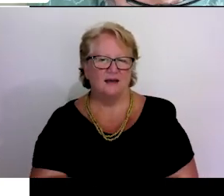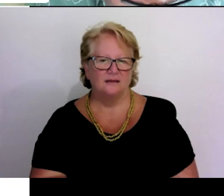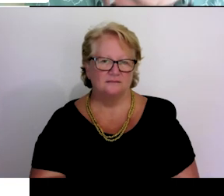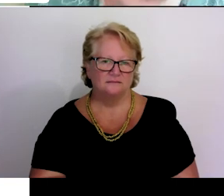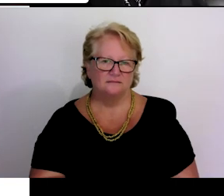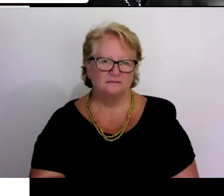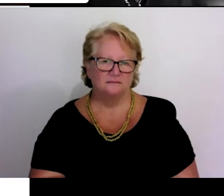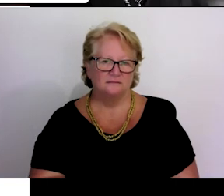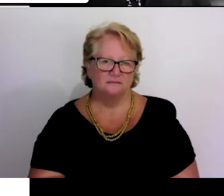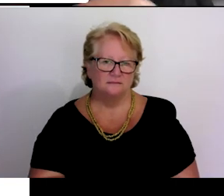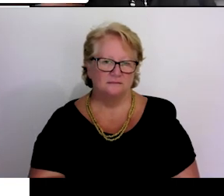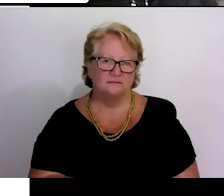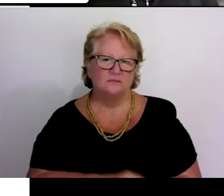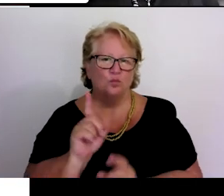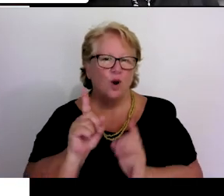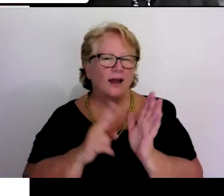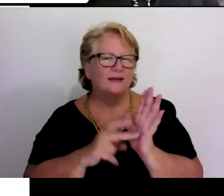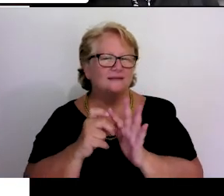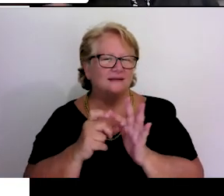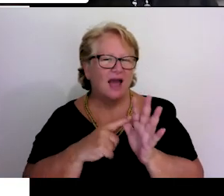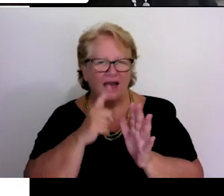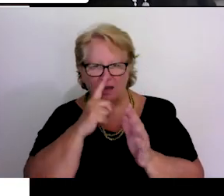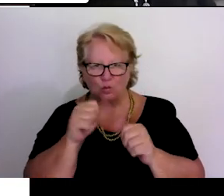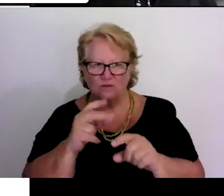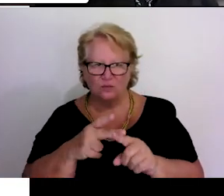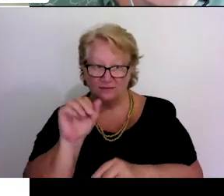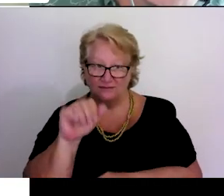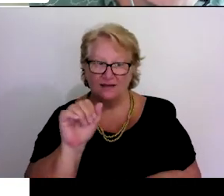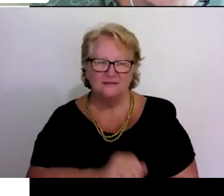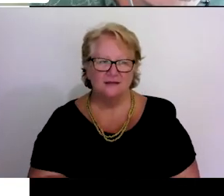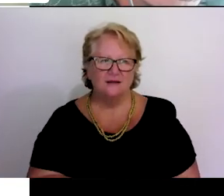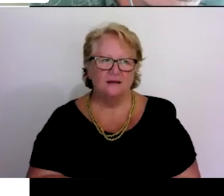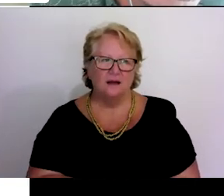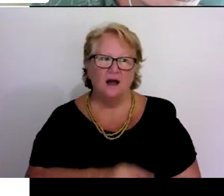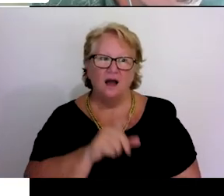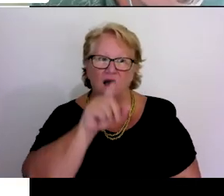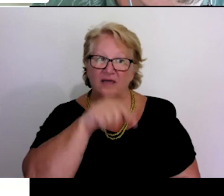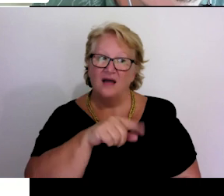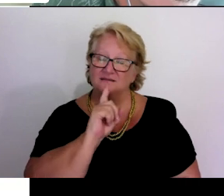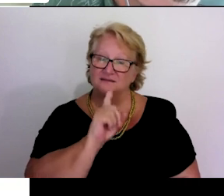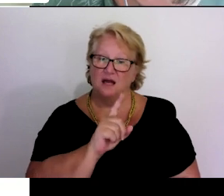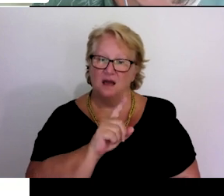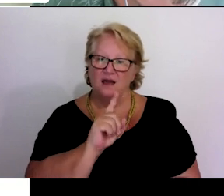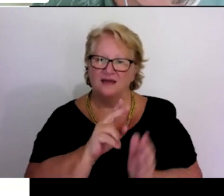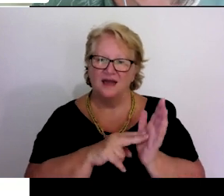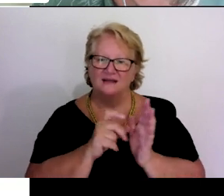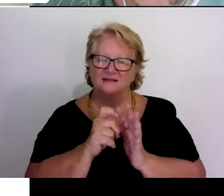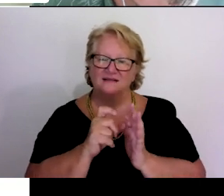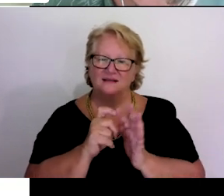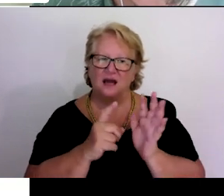what the NDDA can be used for. Yes, that's right. The Charter says that the